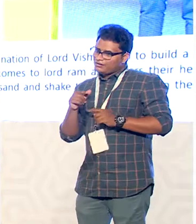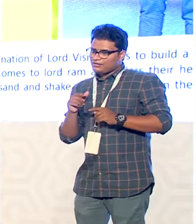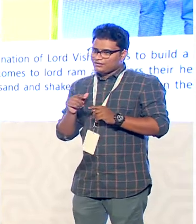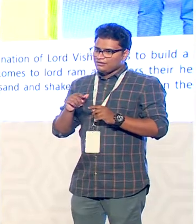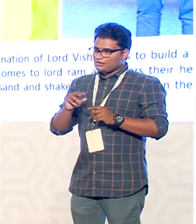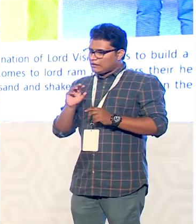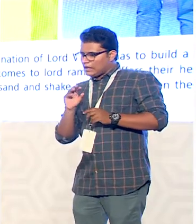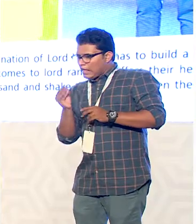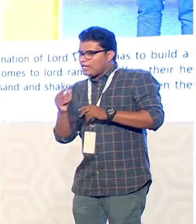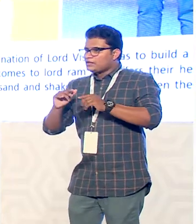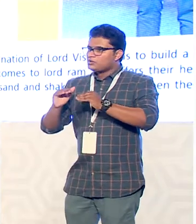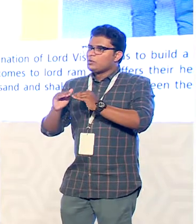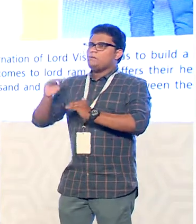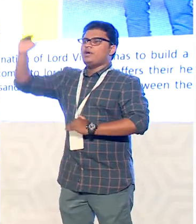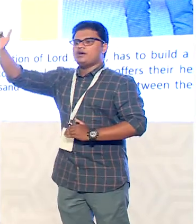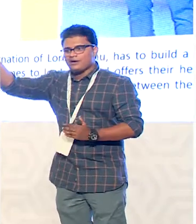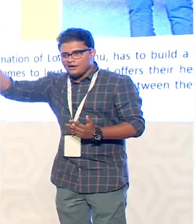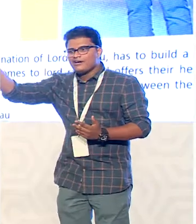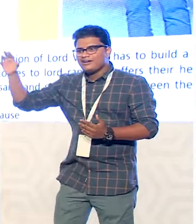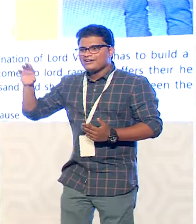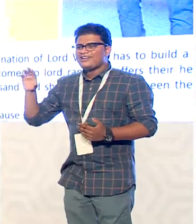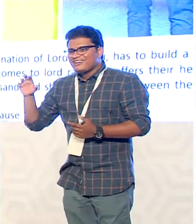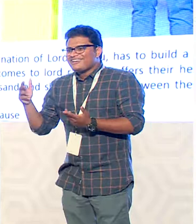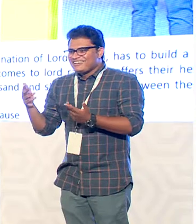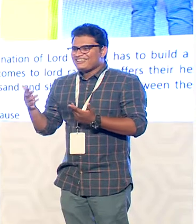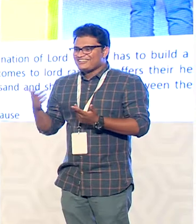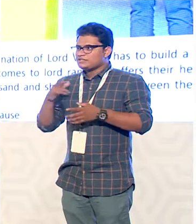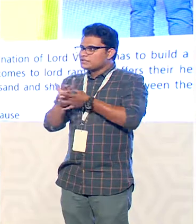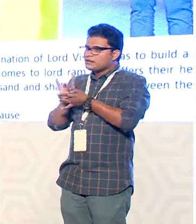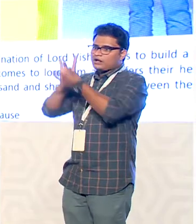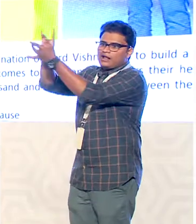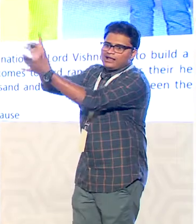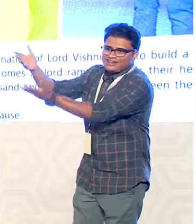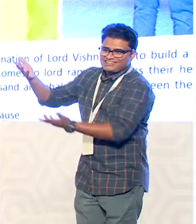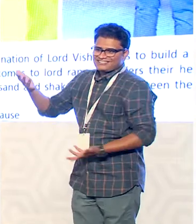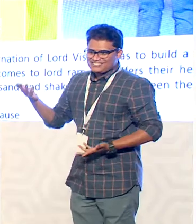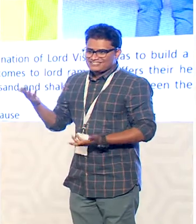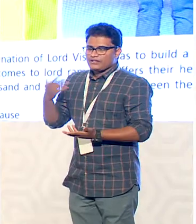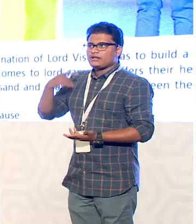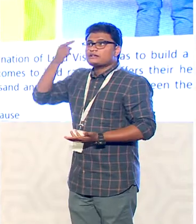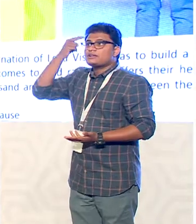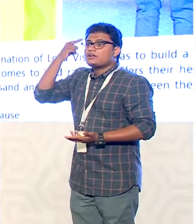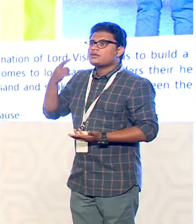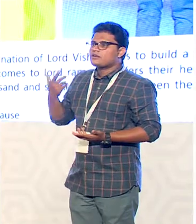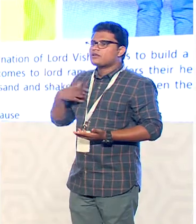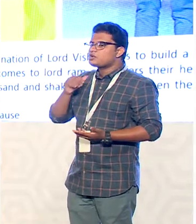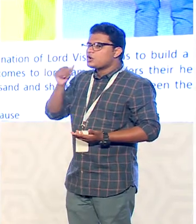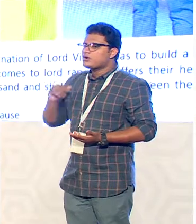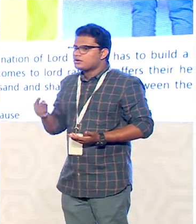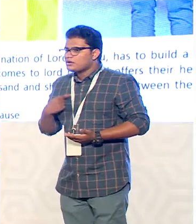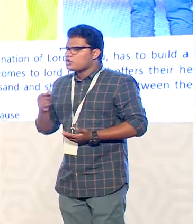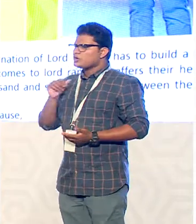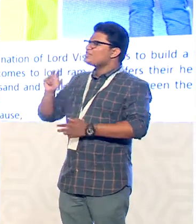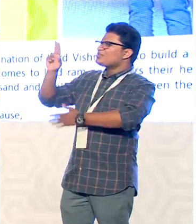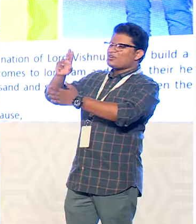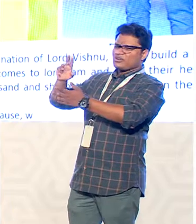that little ego to the larger, the bigger ego, which is connected to a sense of not just universal